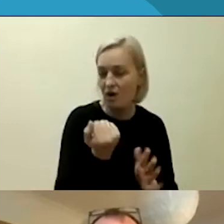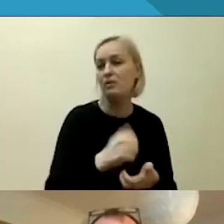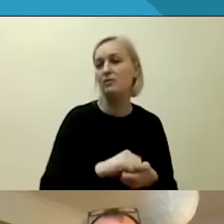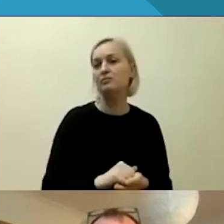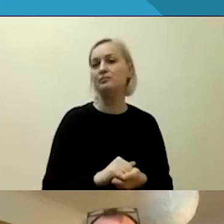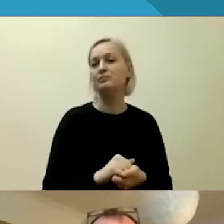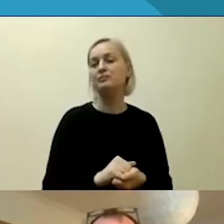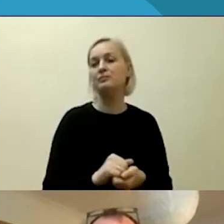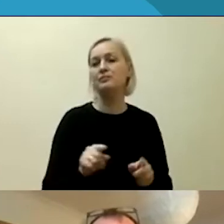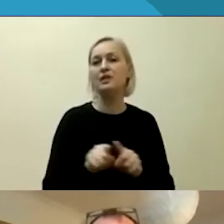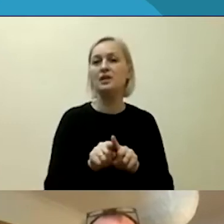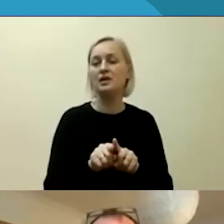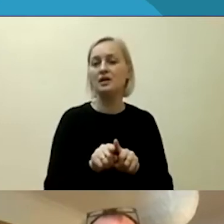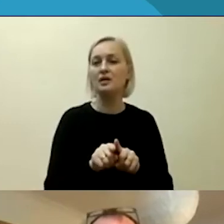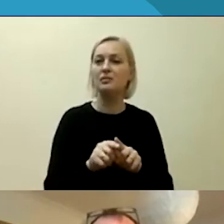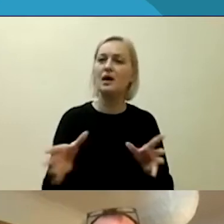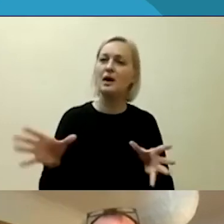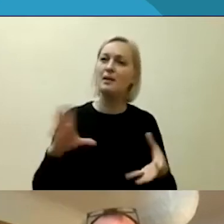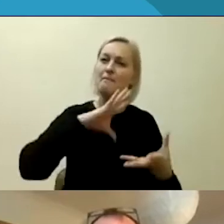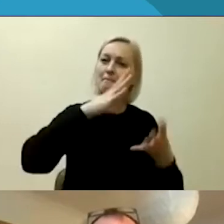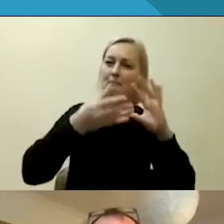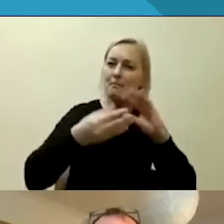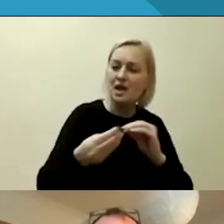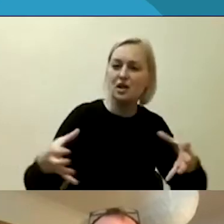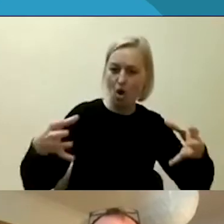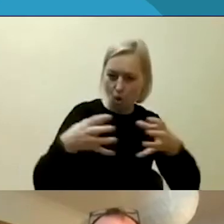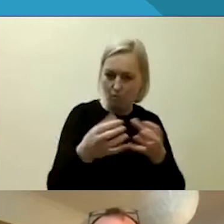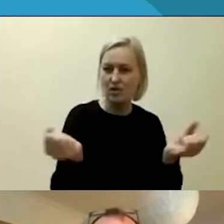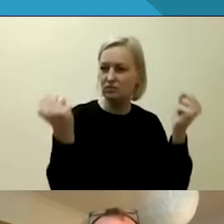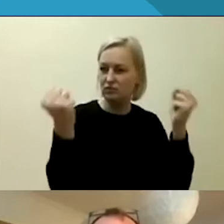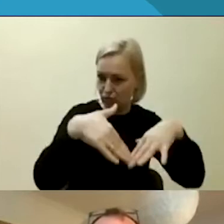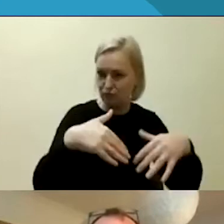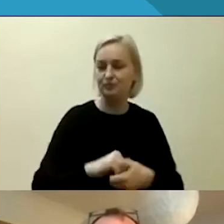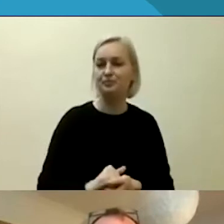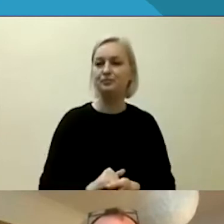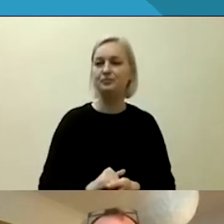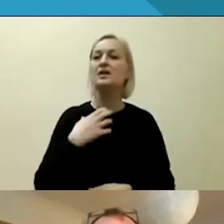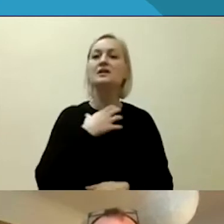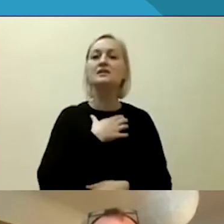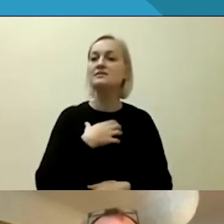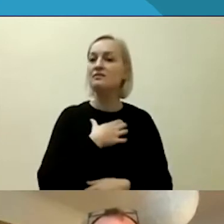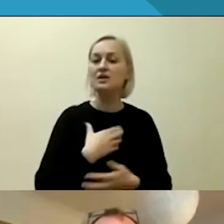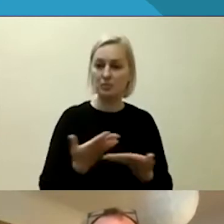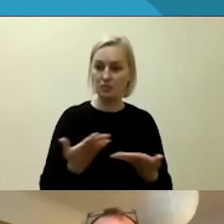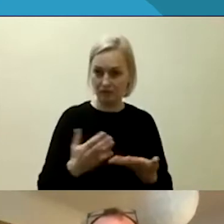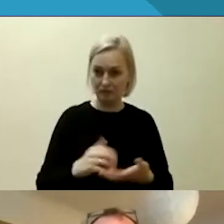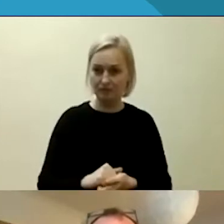So I suppose an important thing is our analysis is that we understand racism as